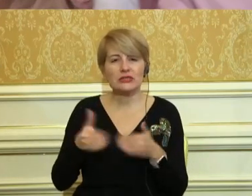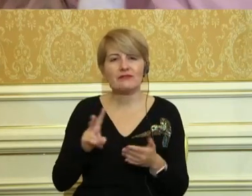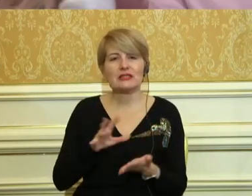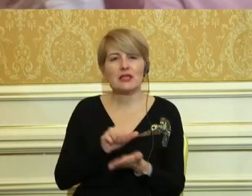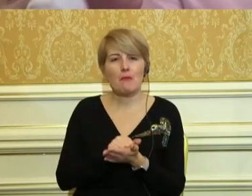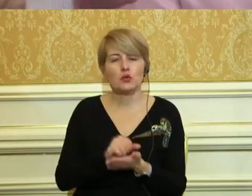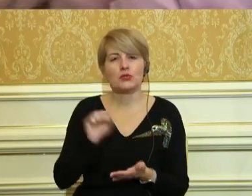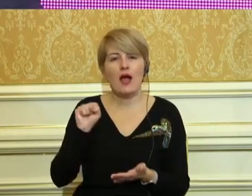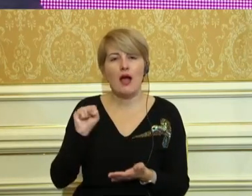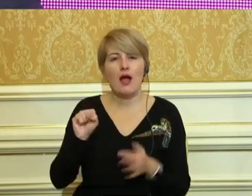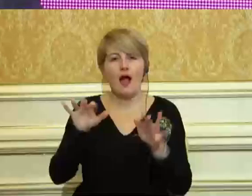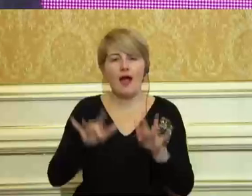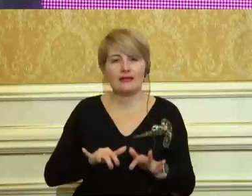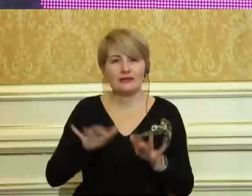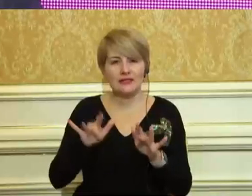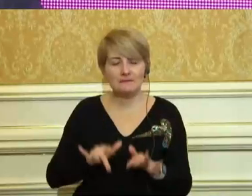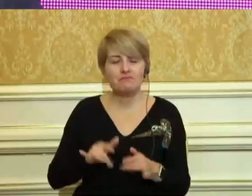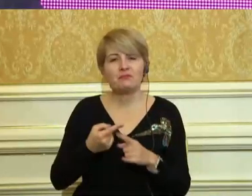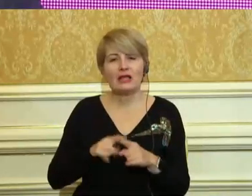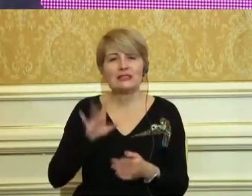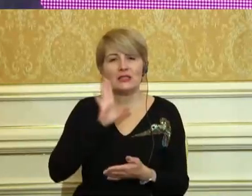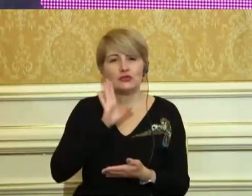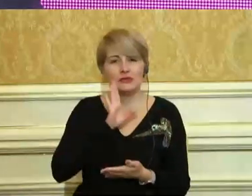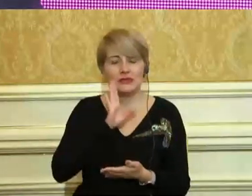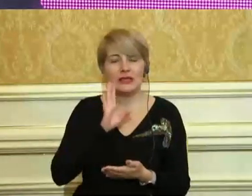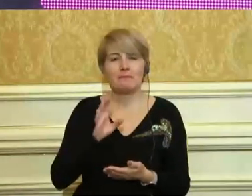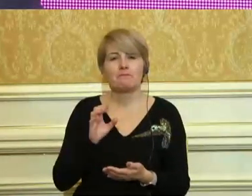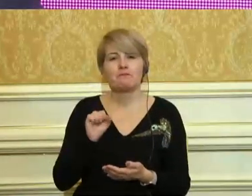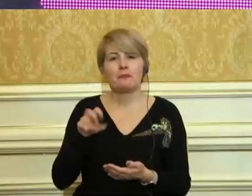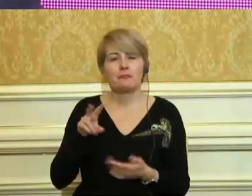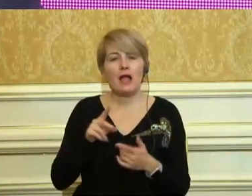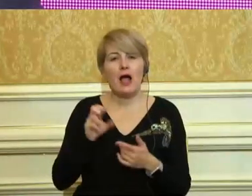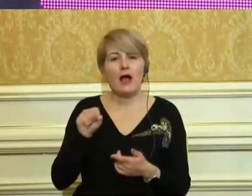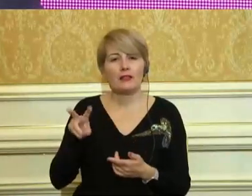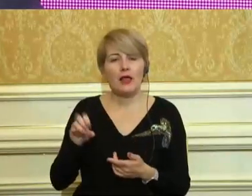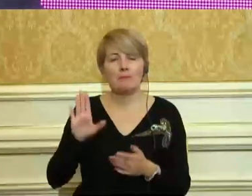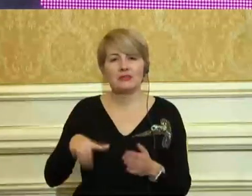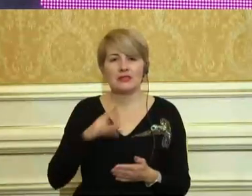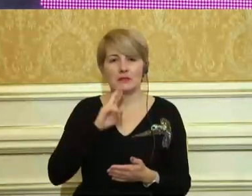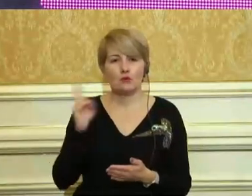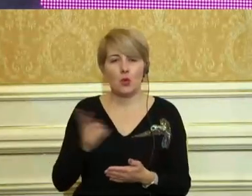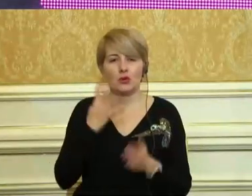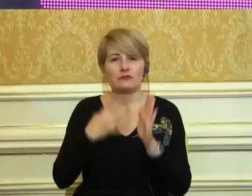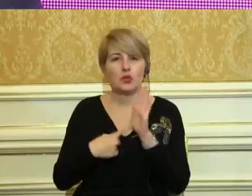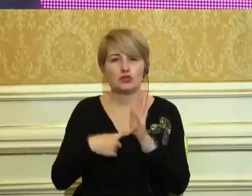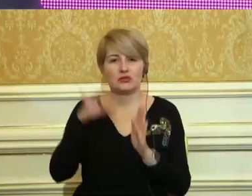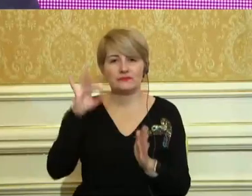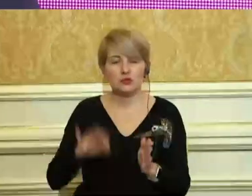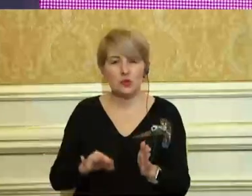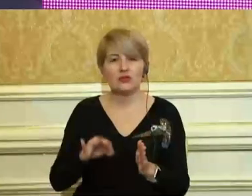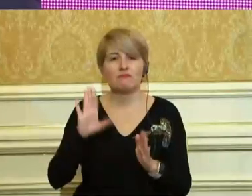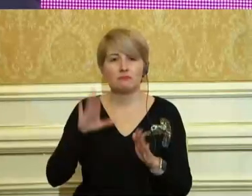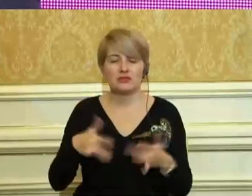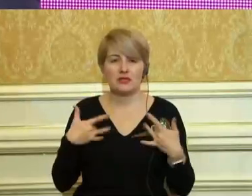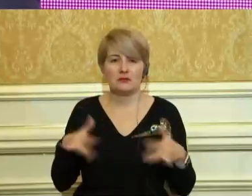engineering are women, but after 2 years, 46% of them leave the profession. And so we